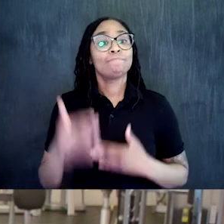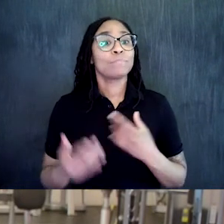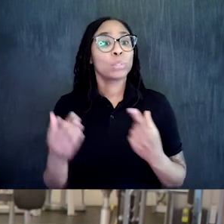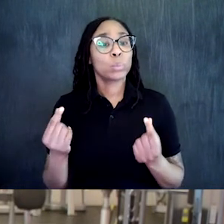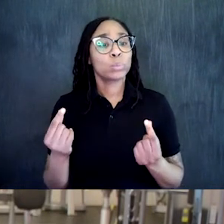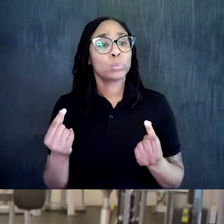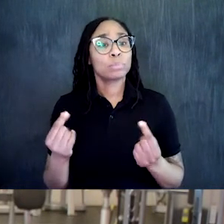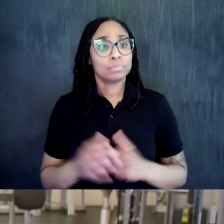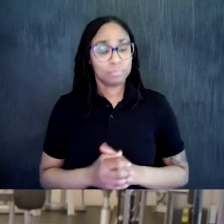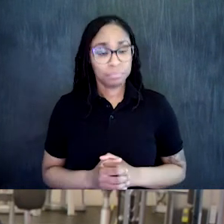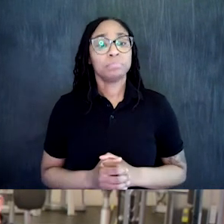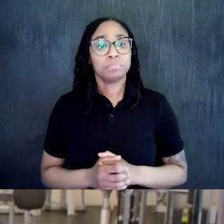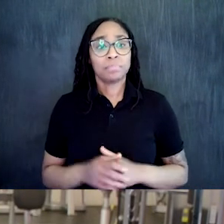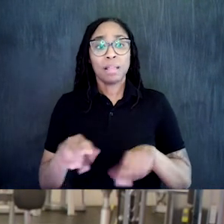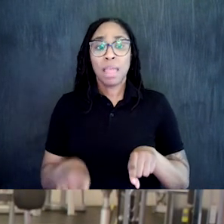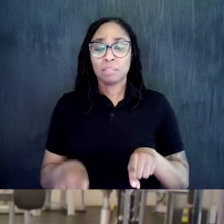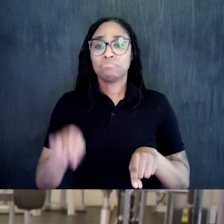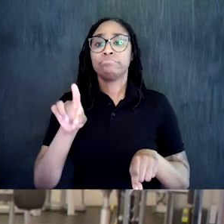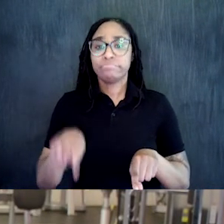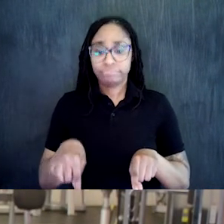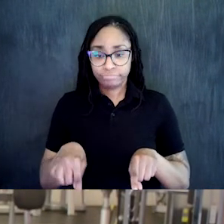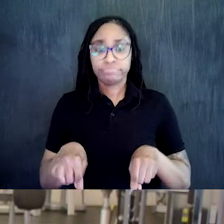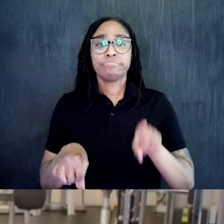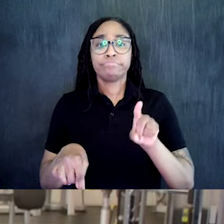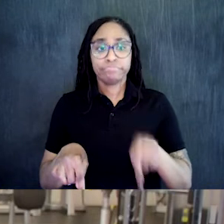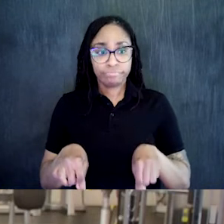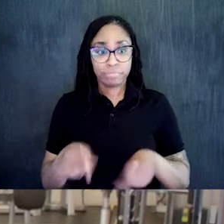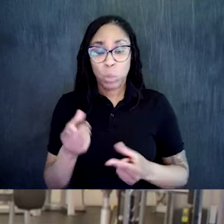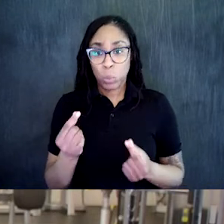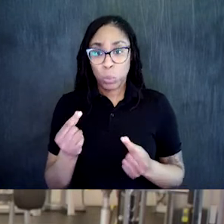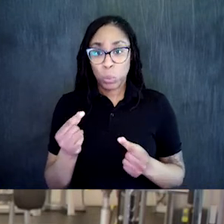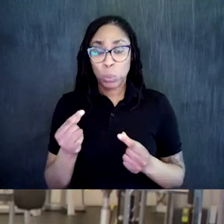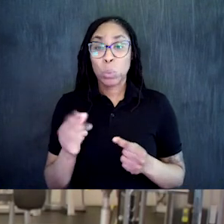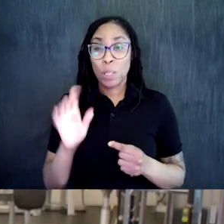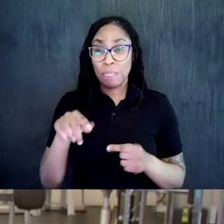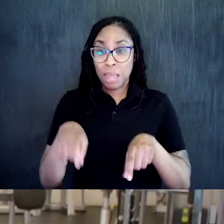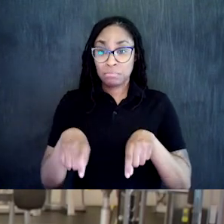Good. And then we're going to switch sides and we're going to do the same thing.